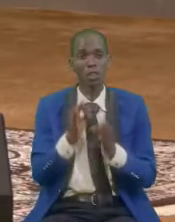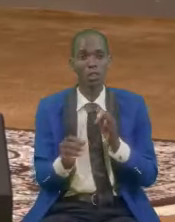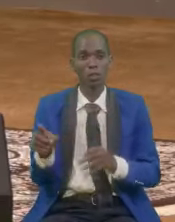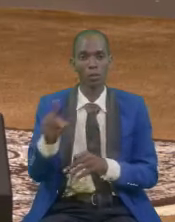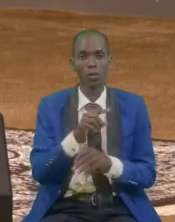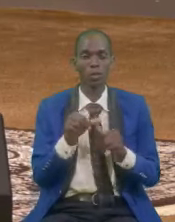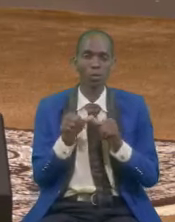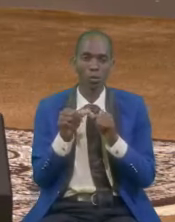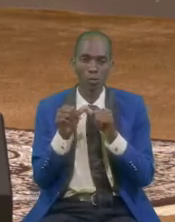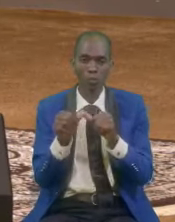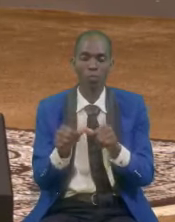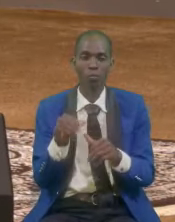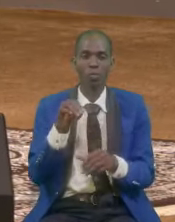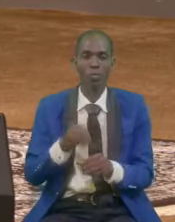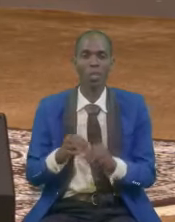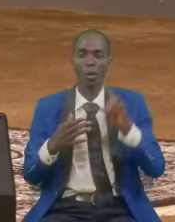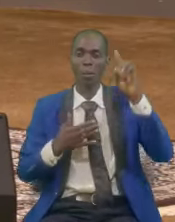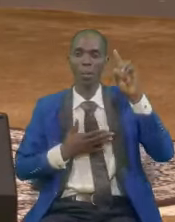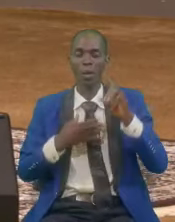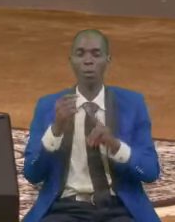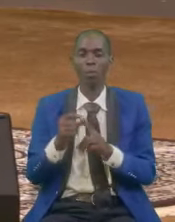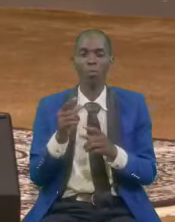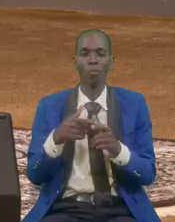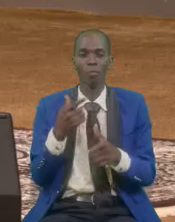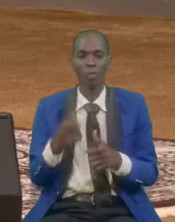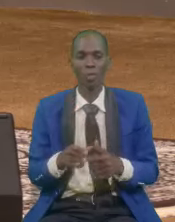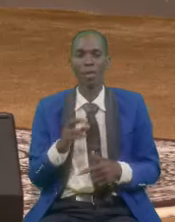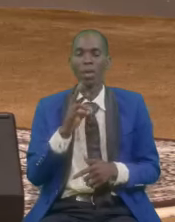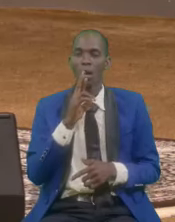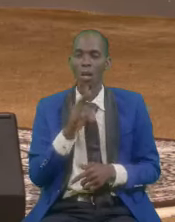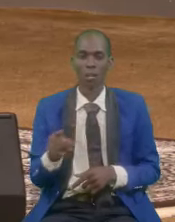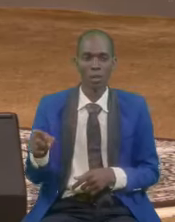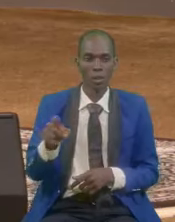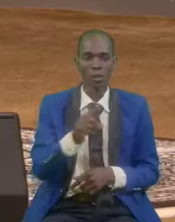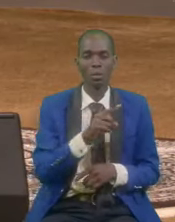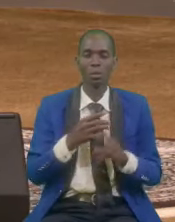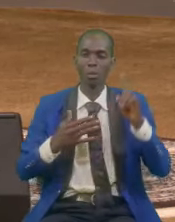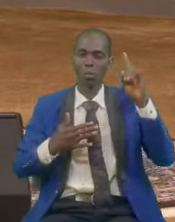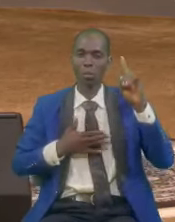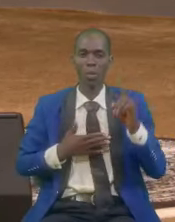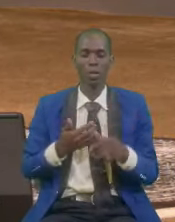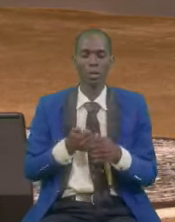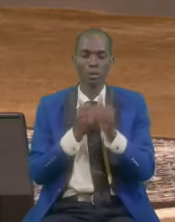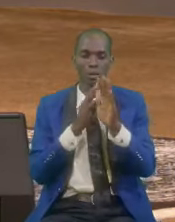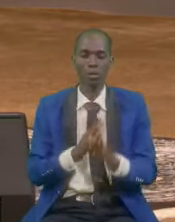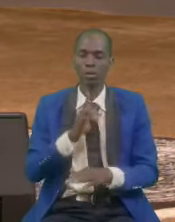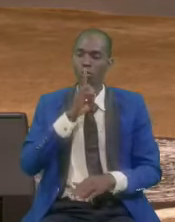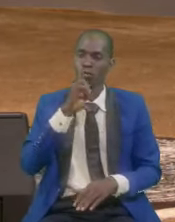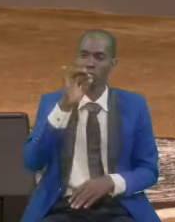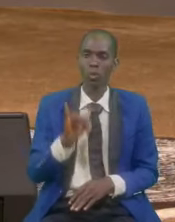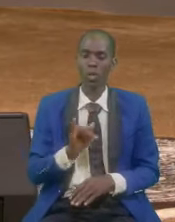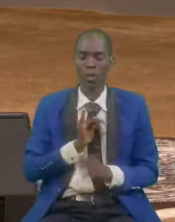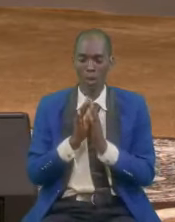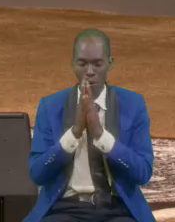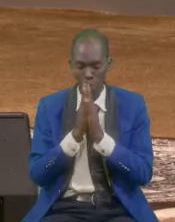continue in my word, then are ye my disciples indeed. I pray every